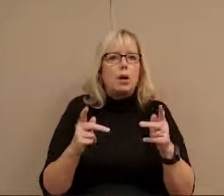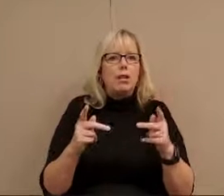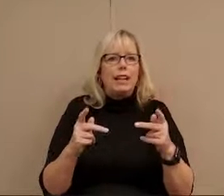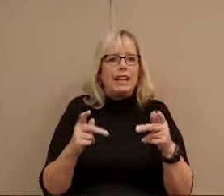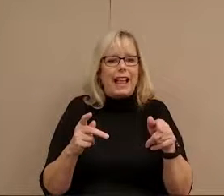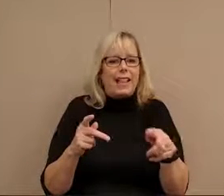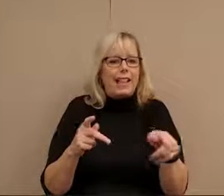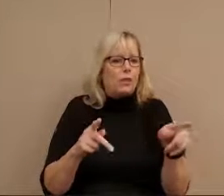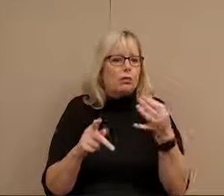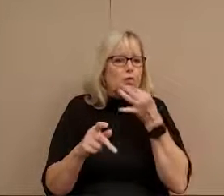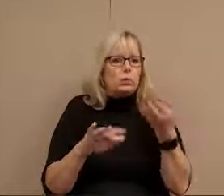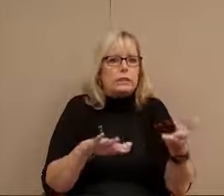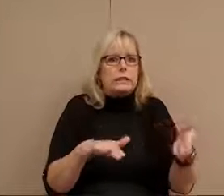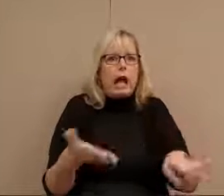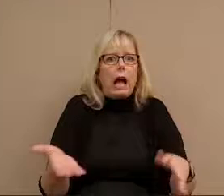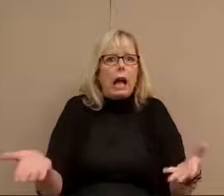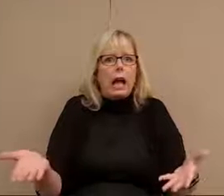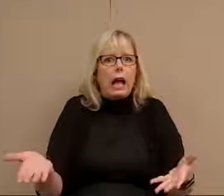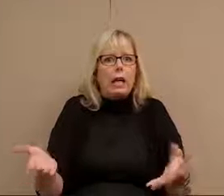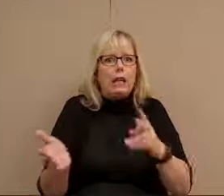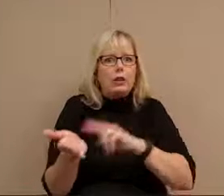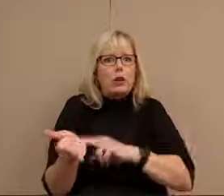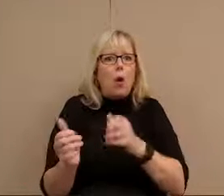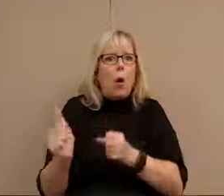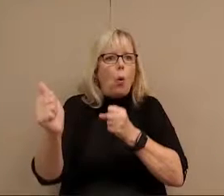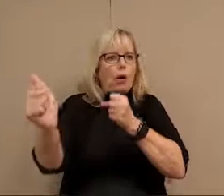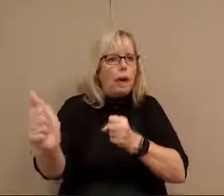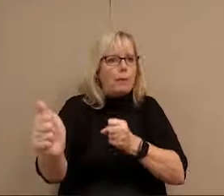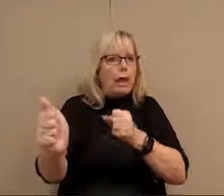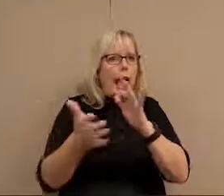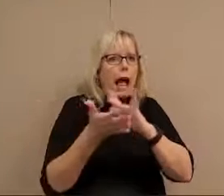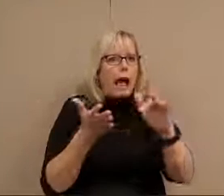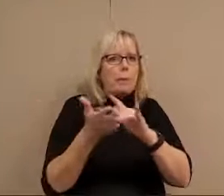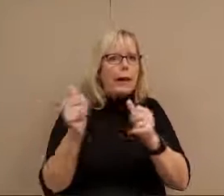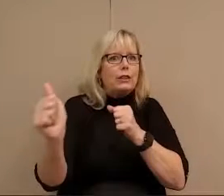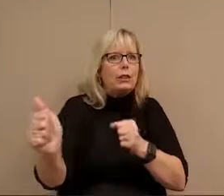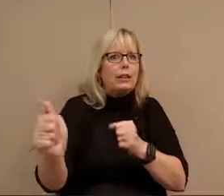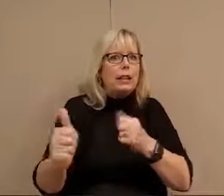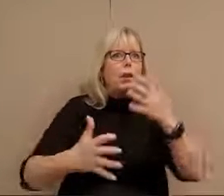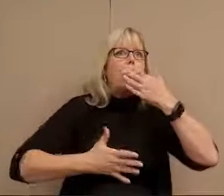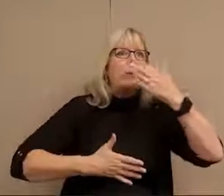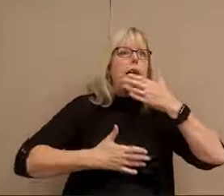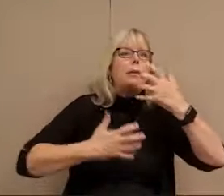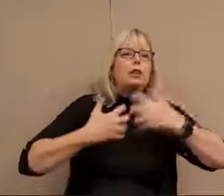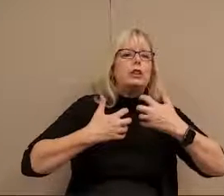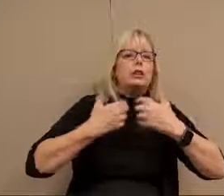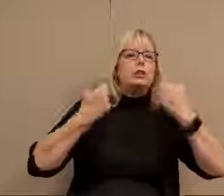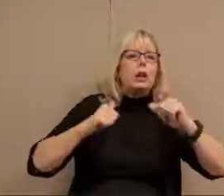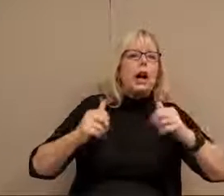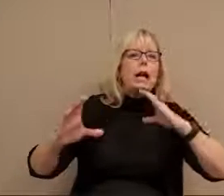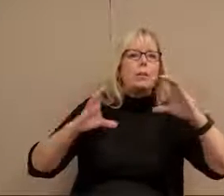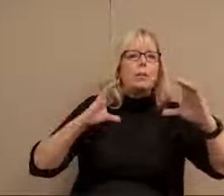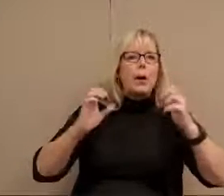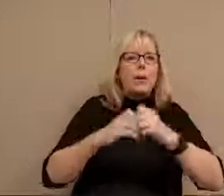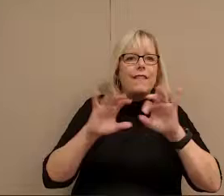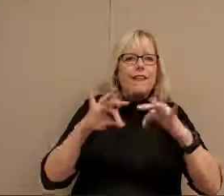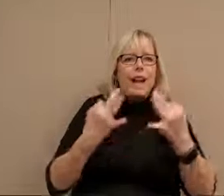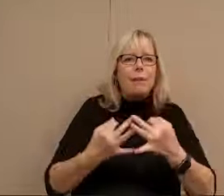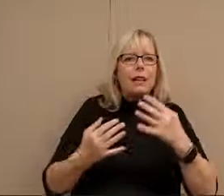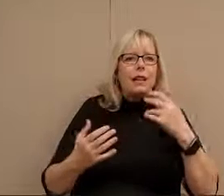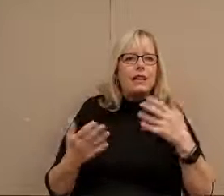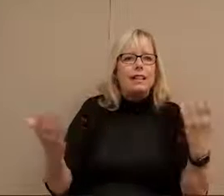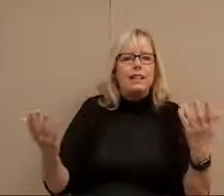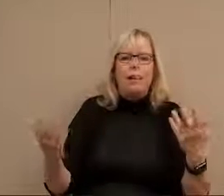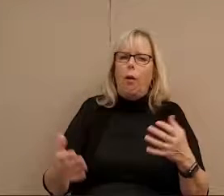and the nurses holding that iPad as that person who's on a ventilator is just trying to communicate,